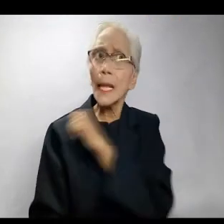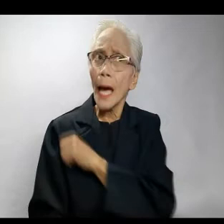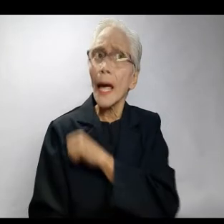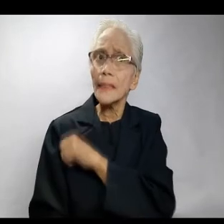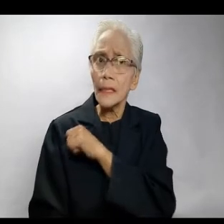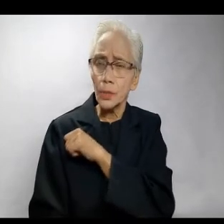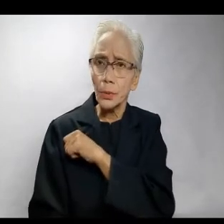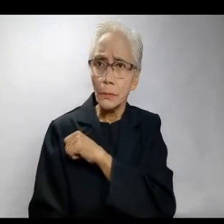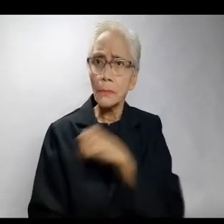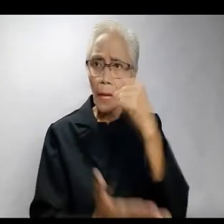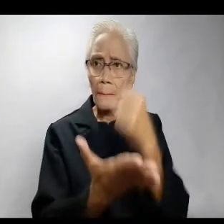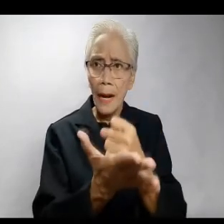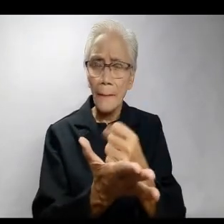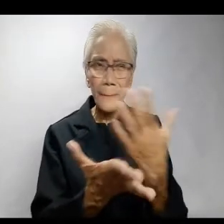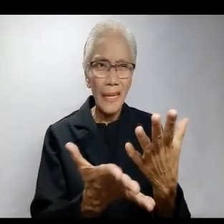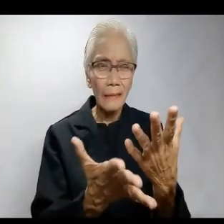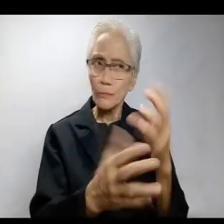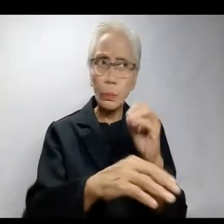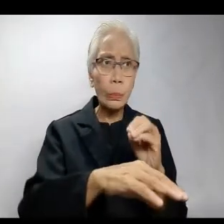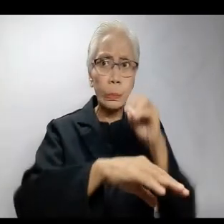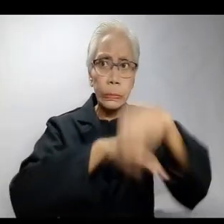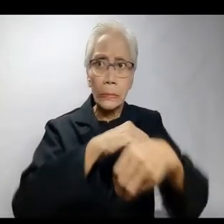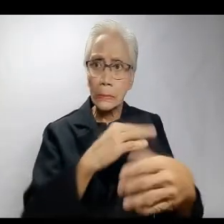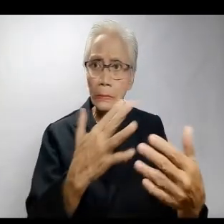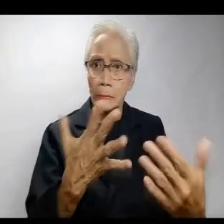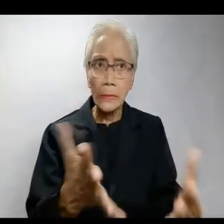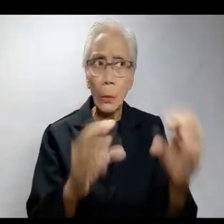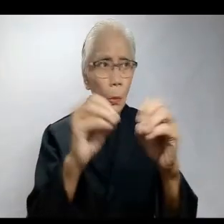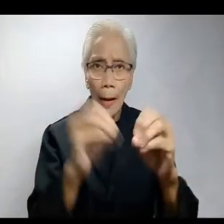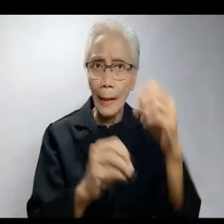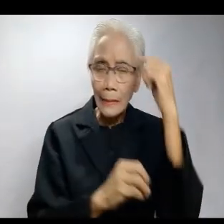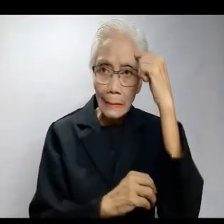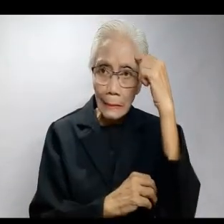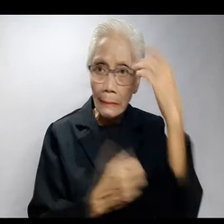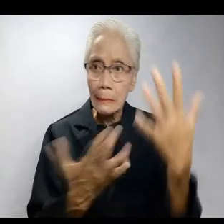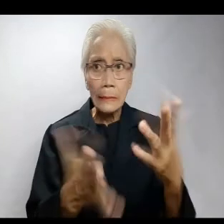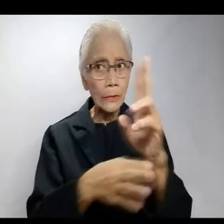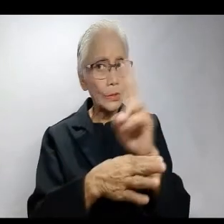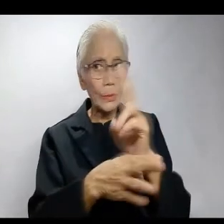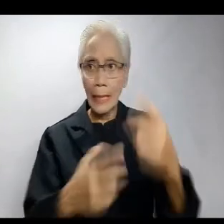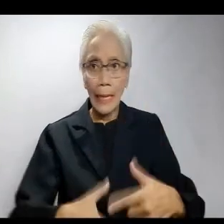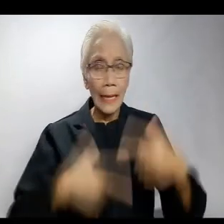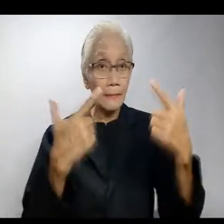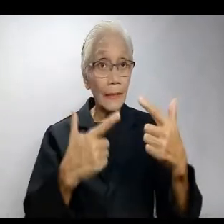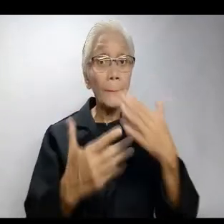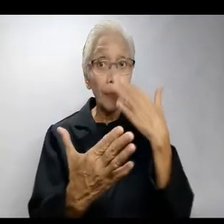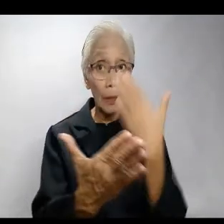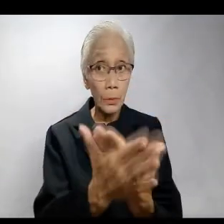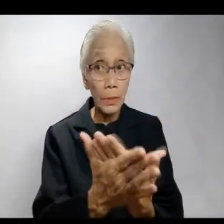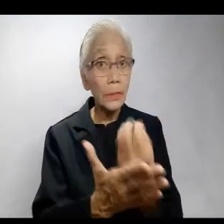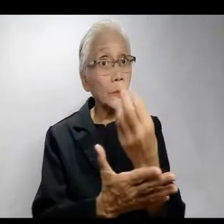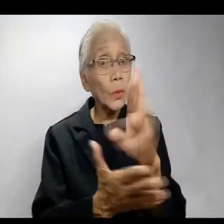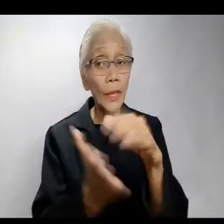Pharisitism is an attitude marked by exaggerations and inconsiderateness, usually living off